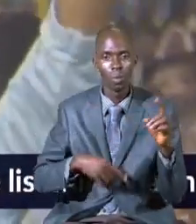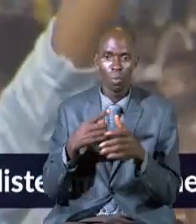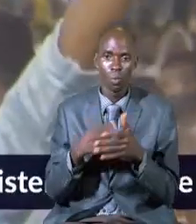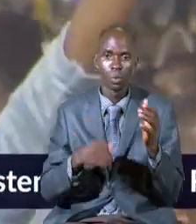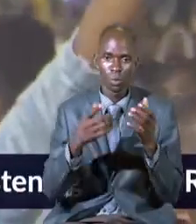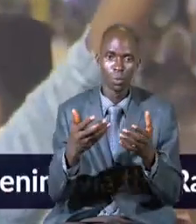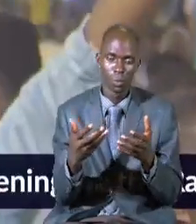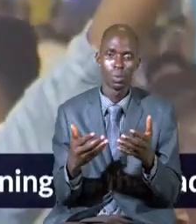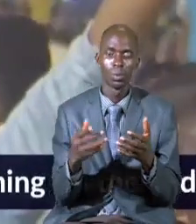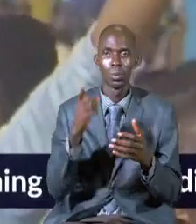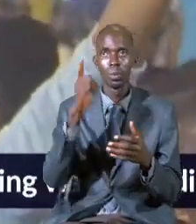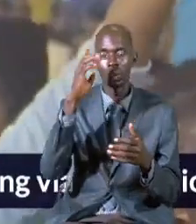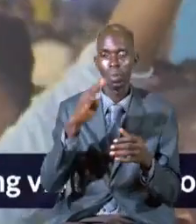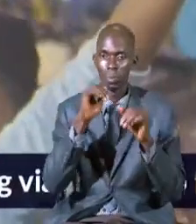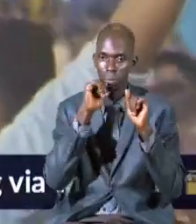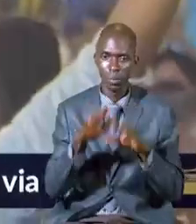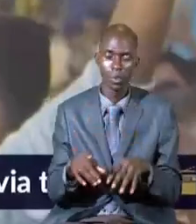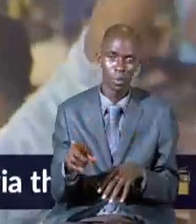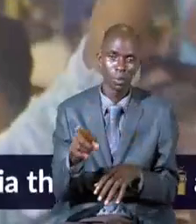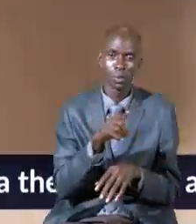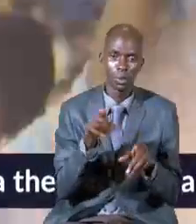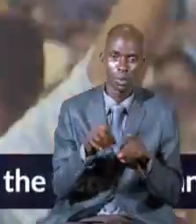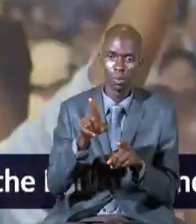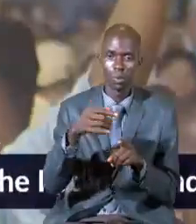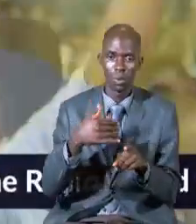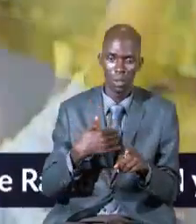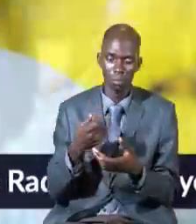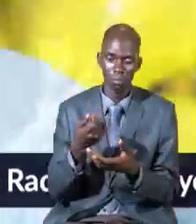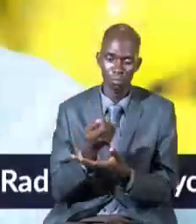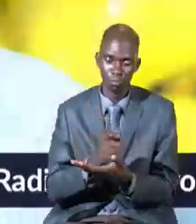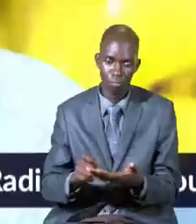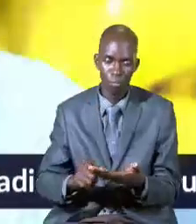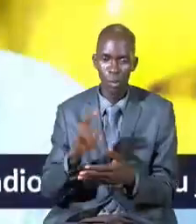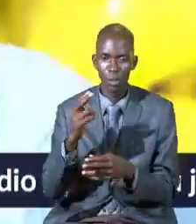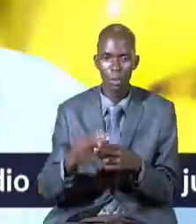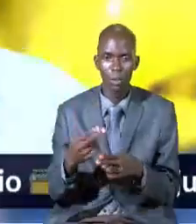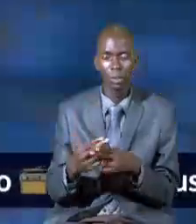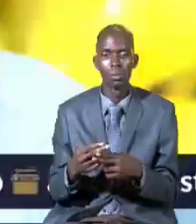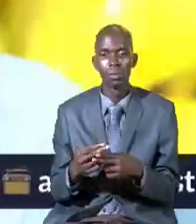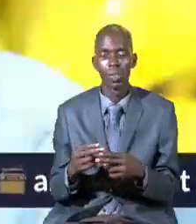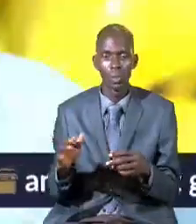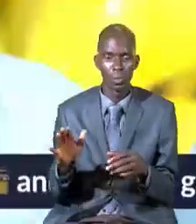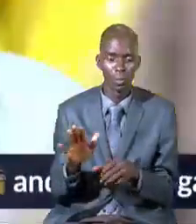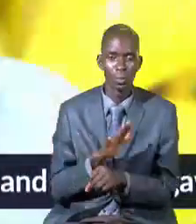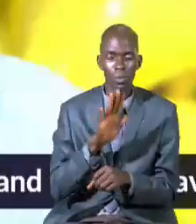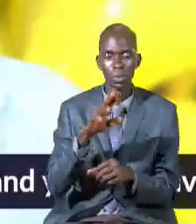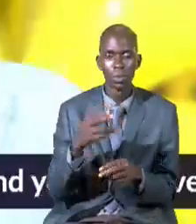God bless you for putting your name down faithfully, sincerely, correctly, and